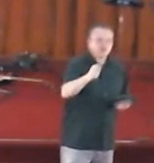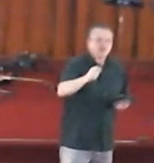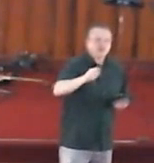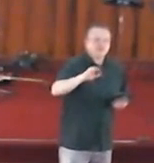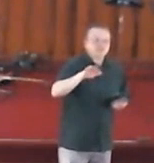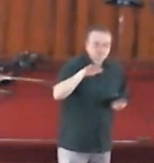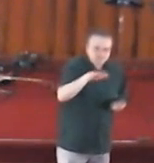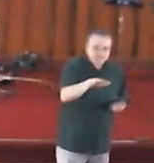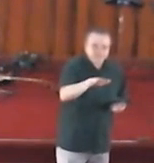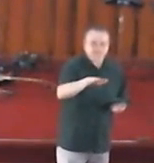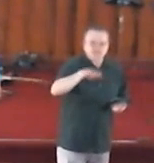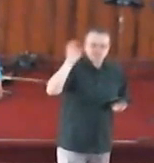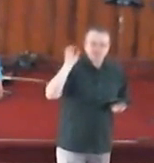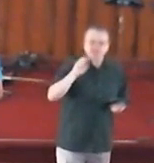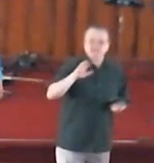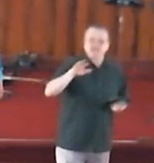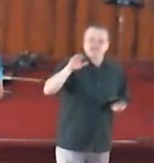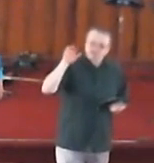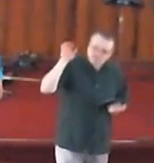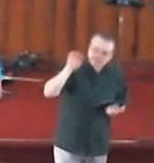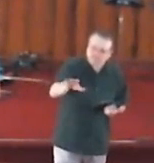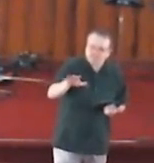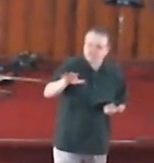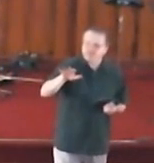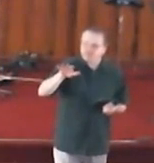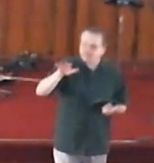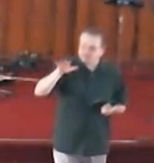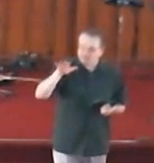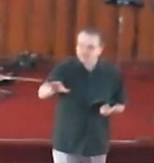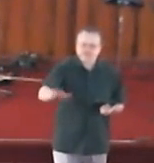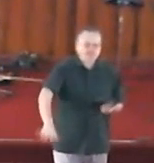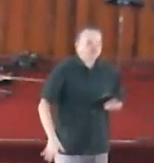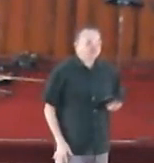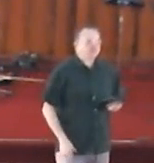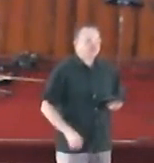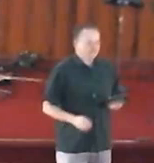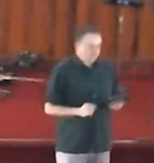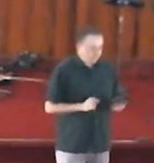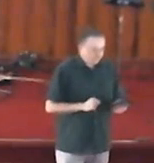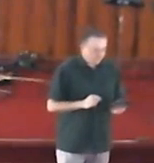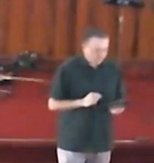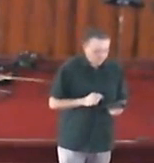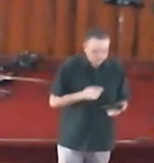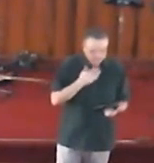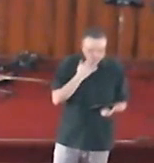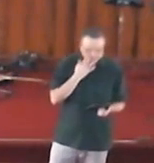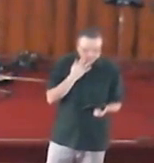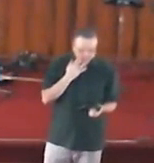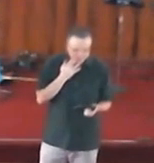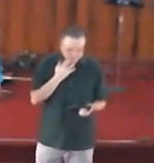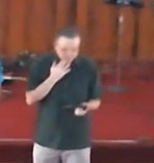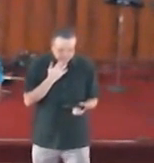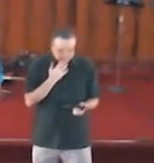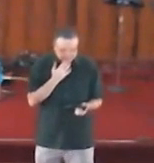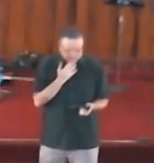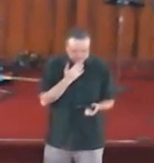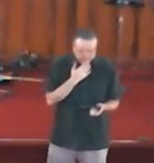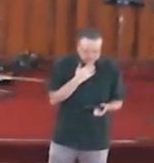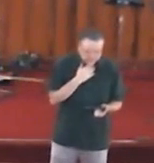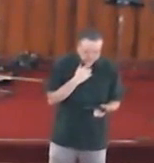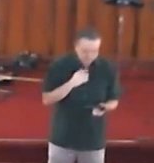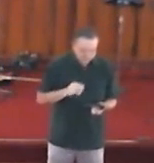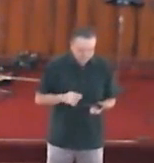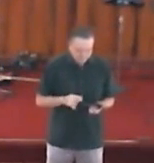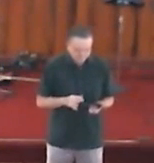dijo, después de que yo me vaya, va a venir el poder del Espíritu Santo. Those are the words of John the Baptist, but